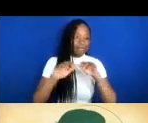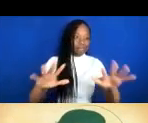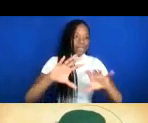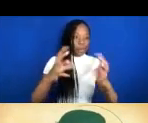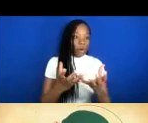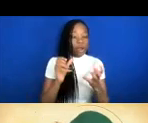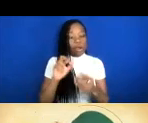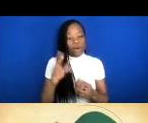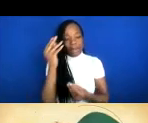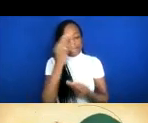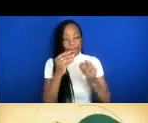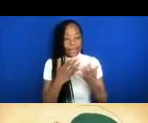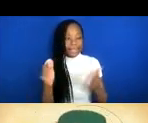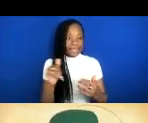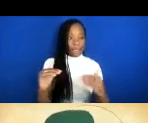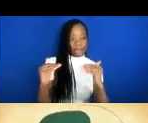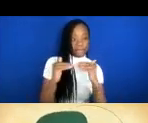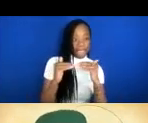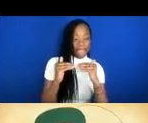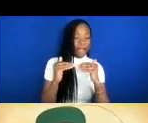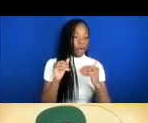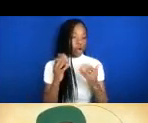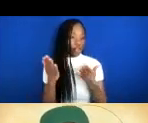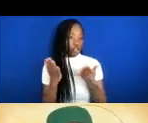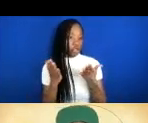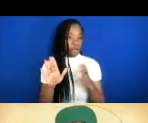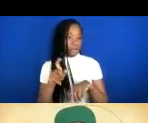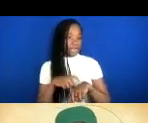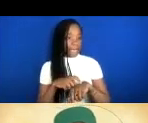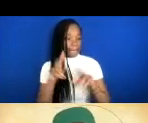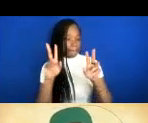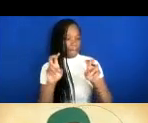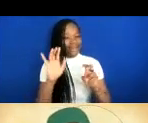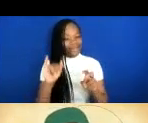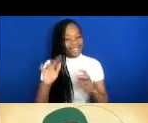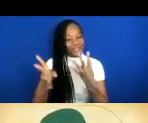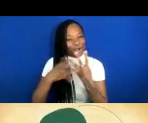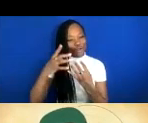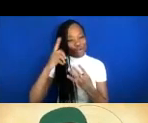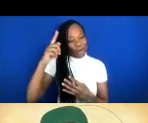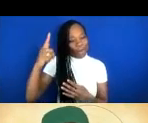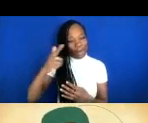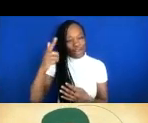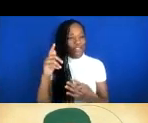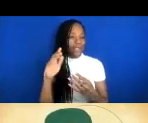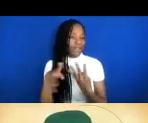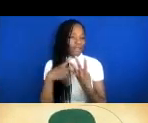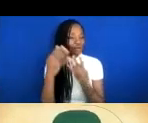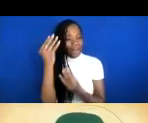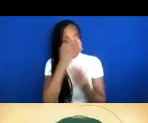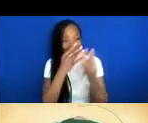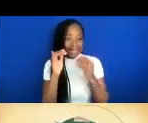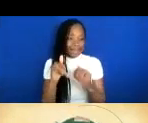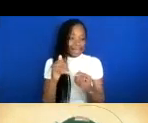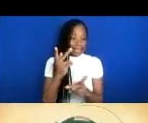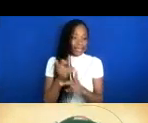thinking about things like fairness and serving your time, this is carceral logic and this is carceral thinking that keeps people in